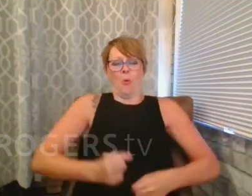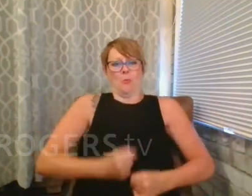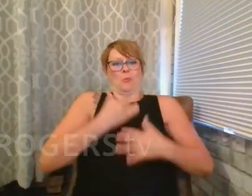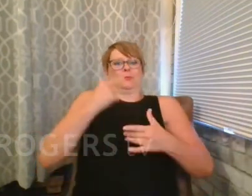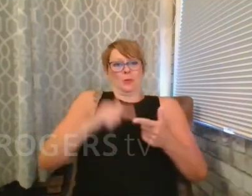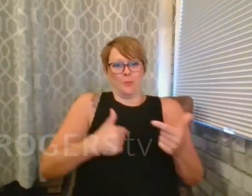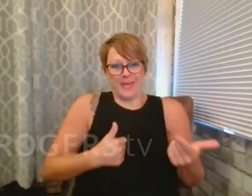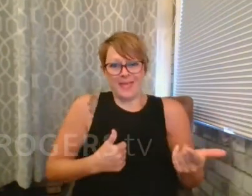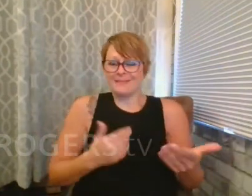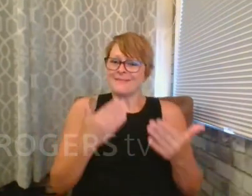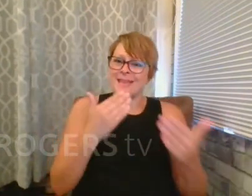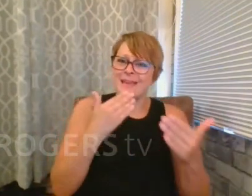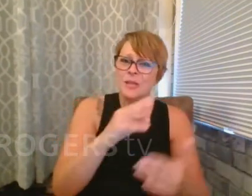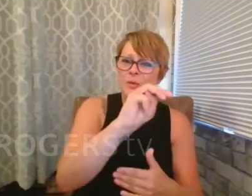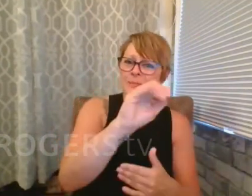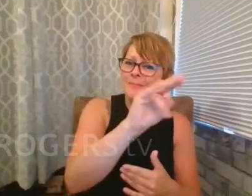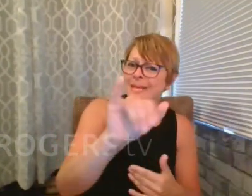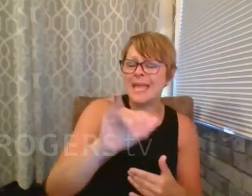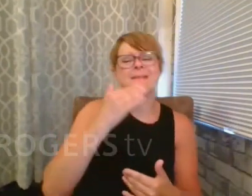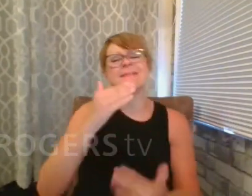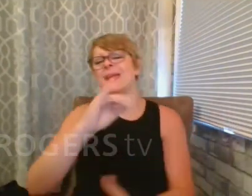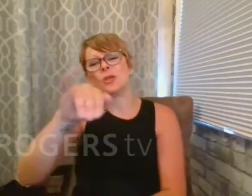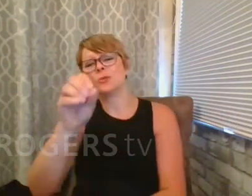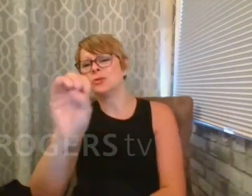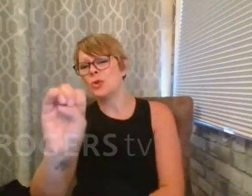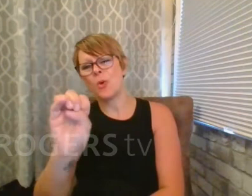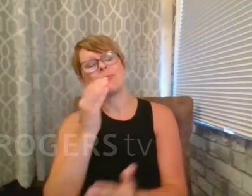you, Minnie, and thank you, Joe. You as well.